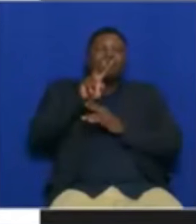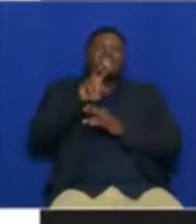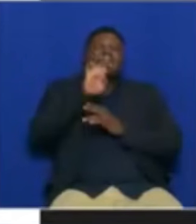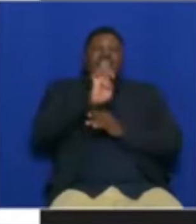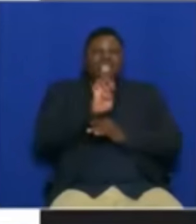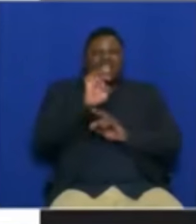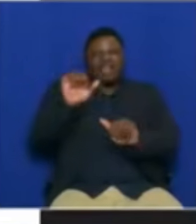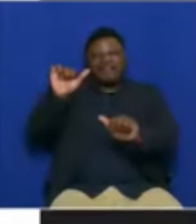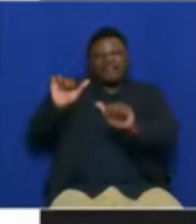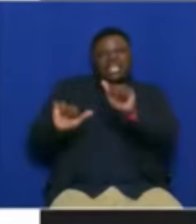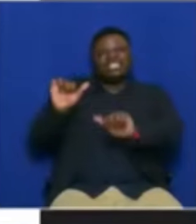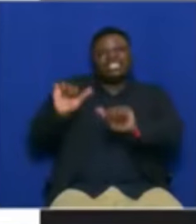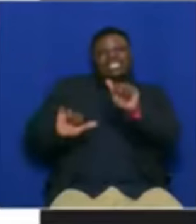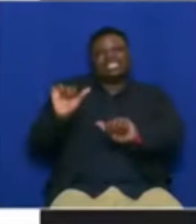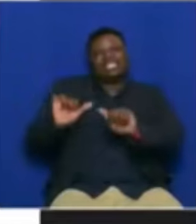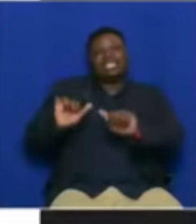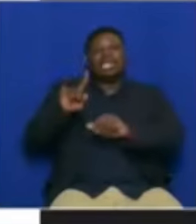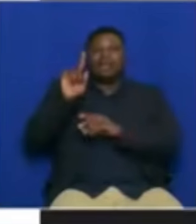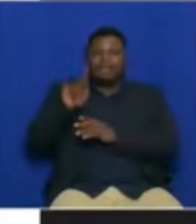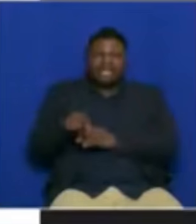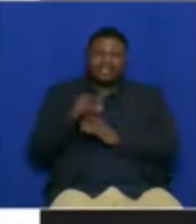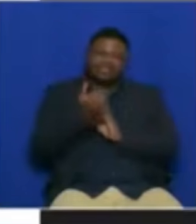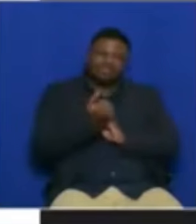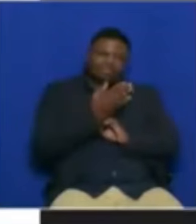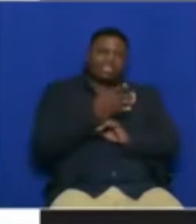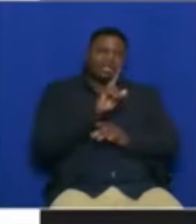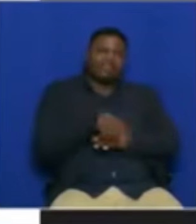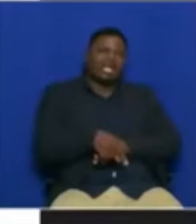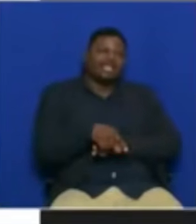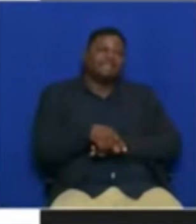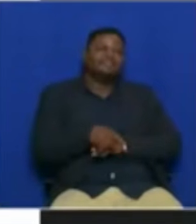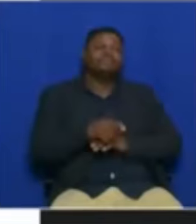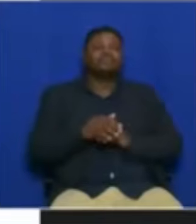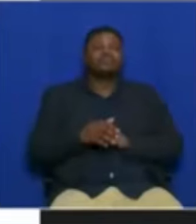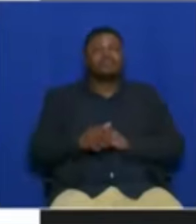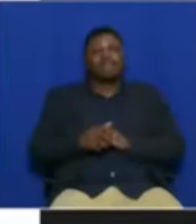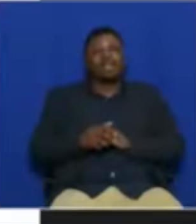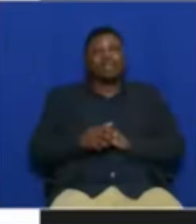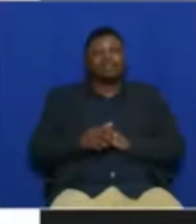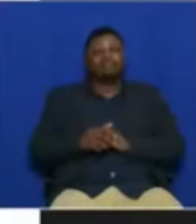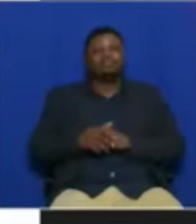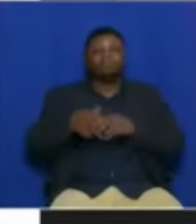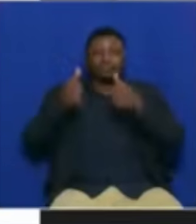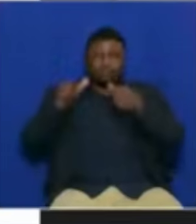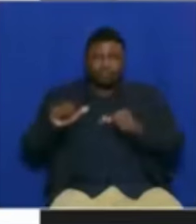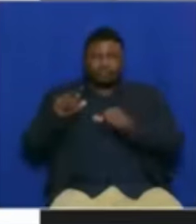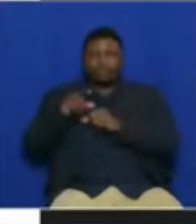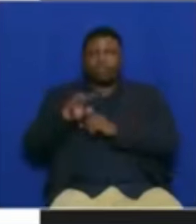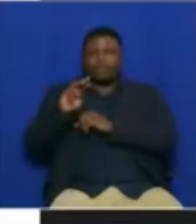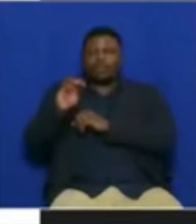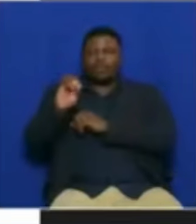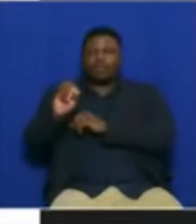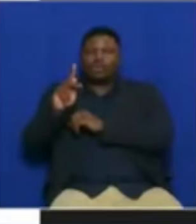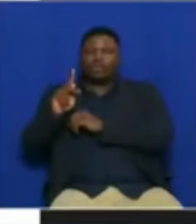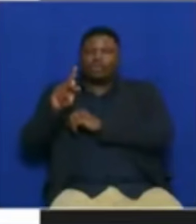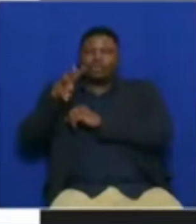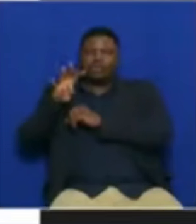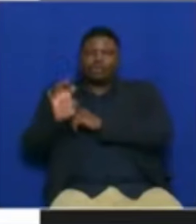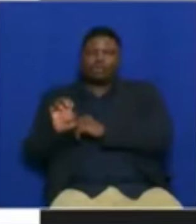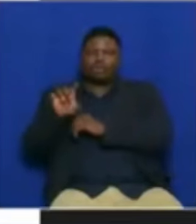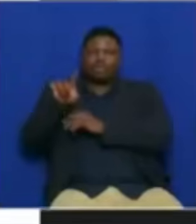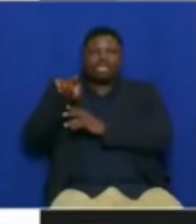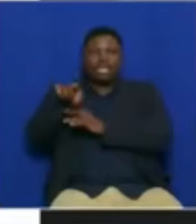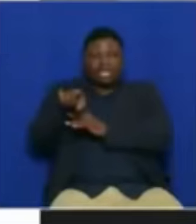that's the start of Mrs. Mukwele's letter, similar letter. And the same at 376,